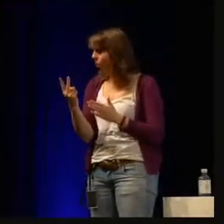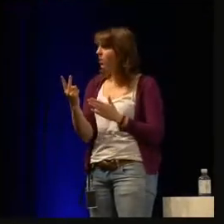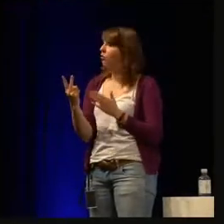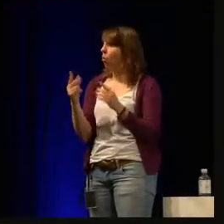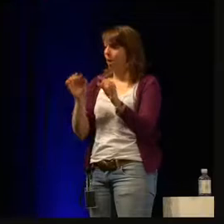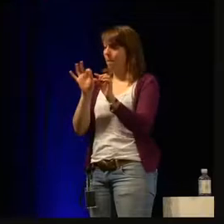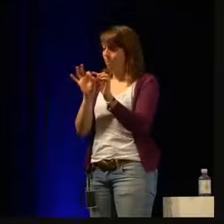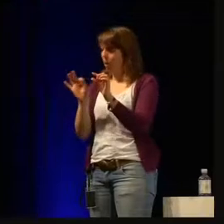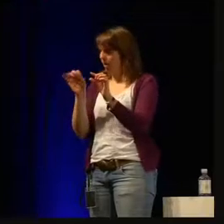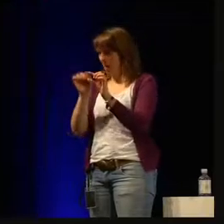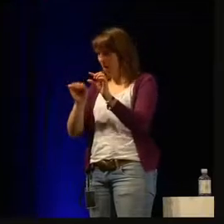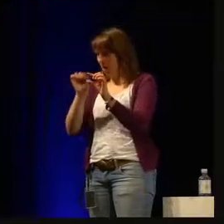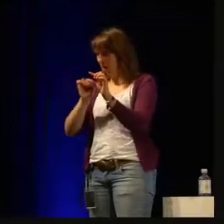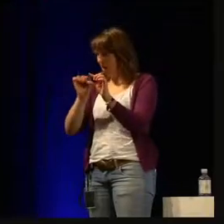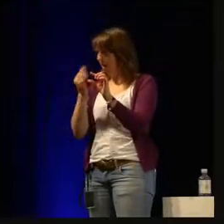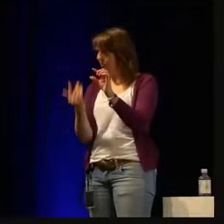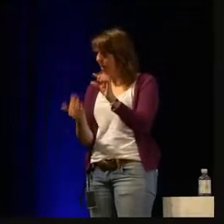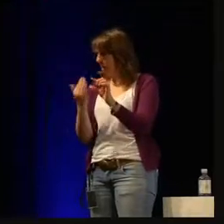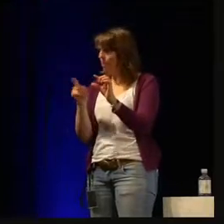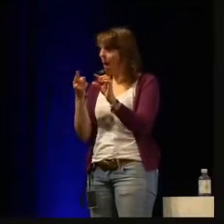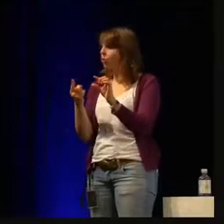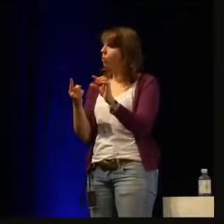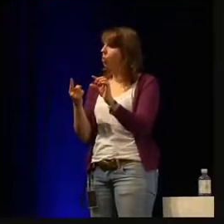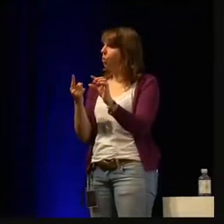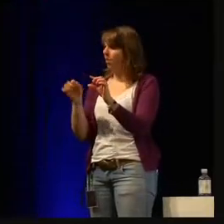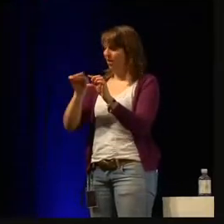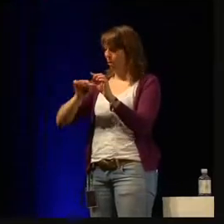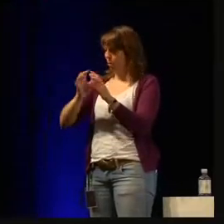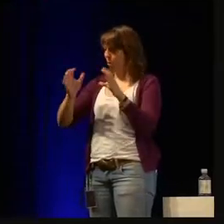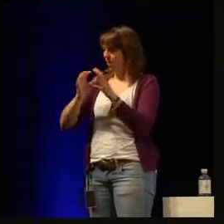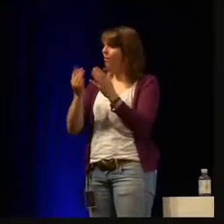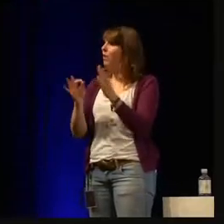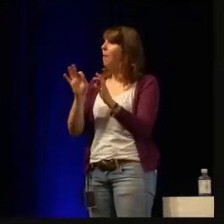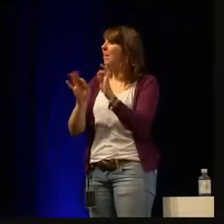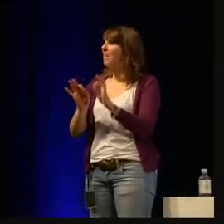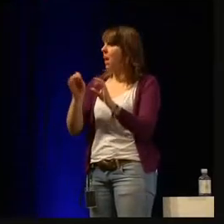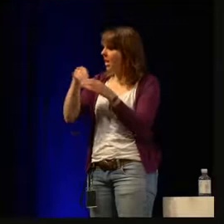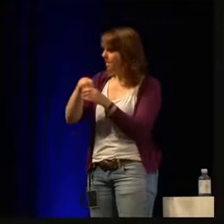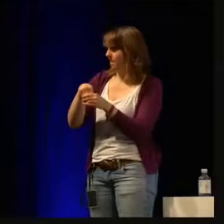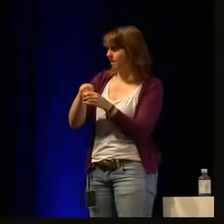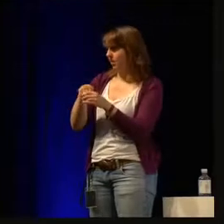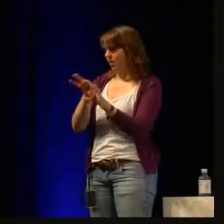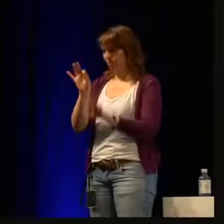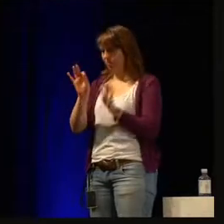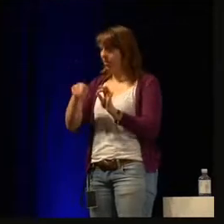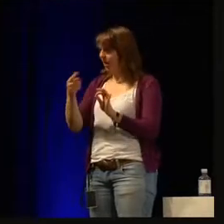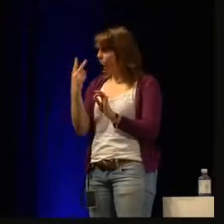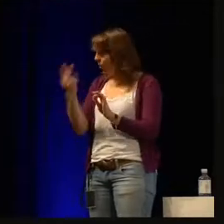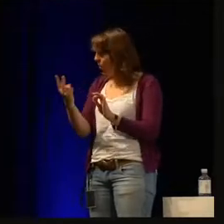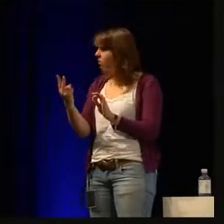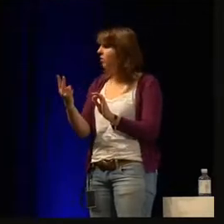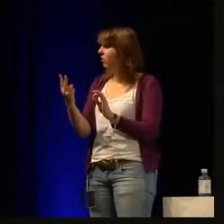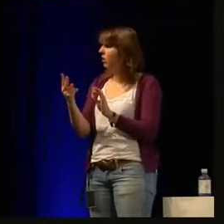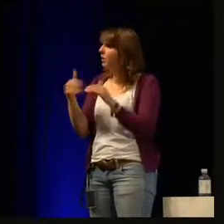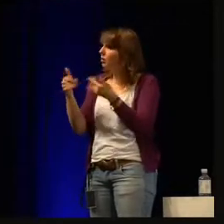two characteristics, for example, the number of points and as a first one and the